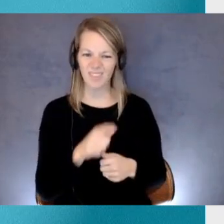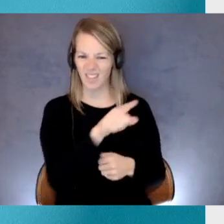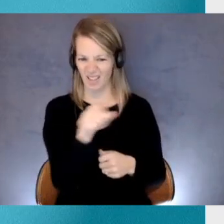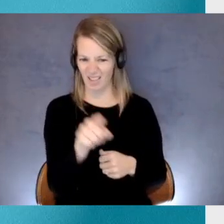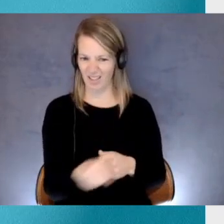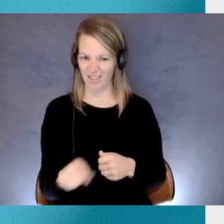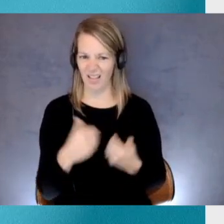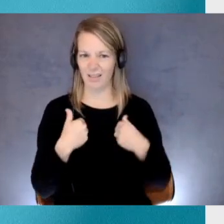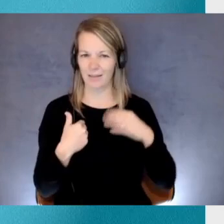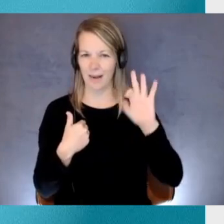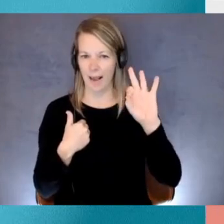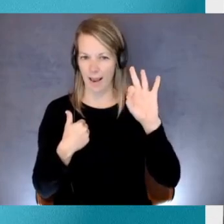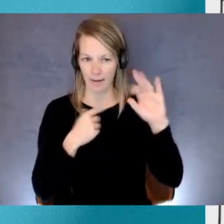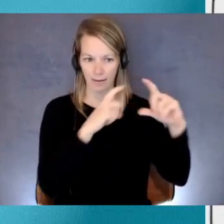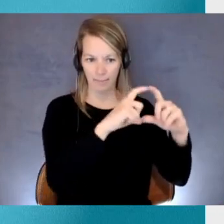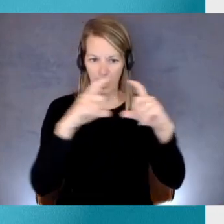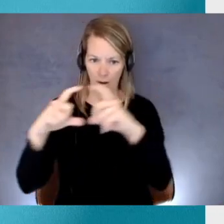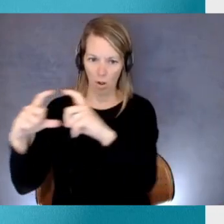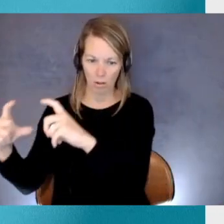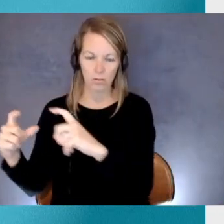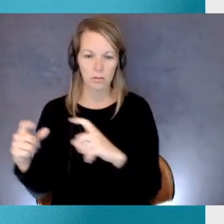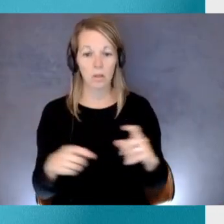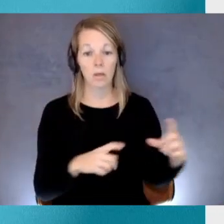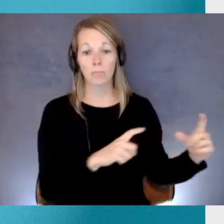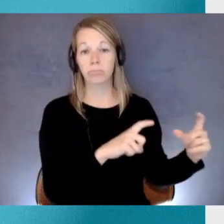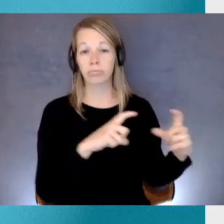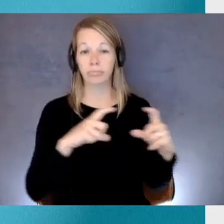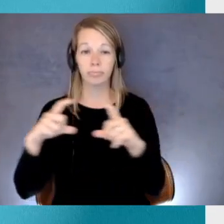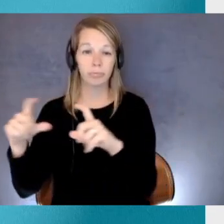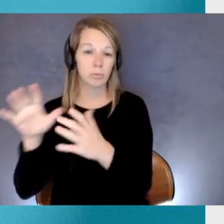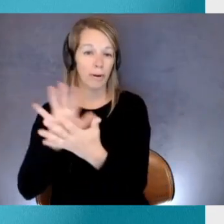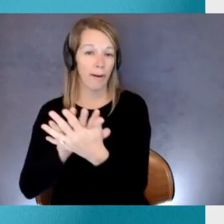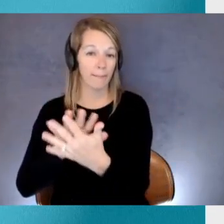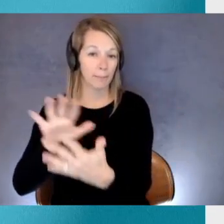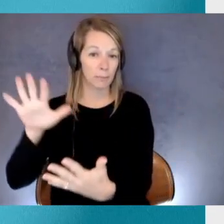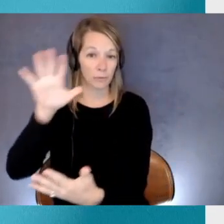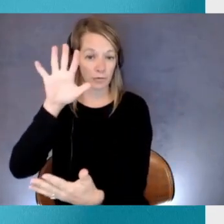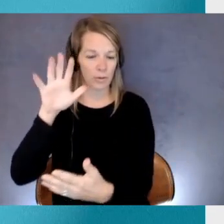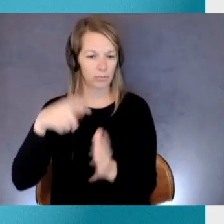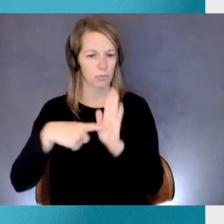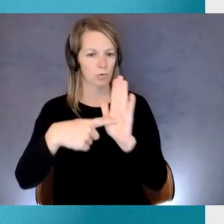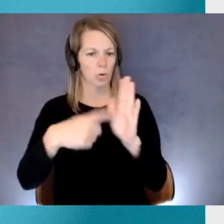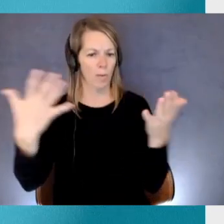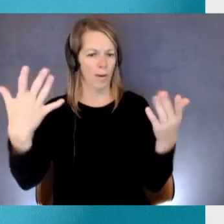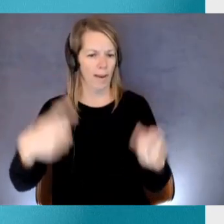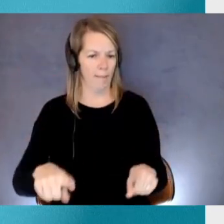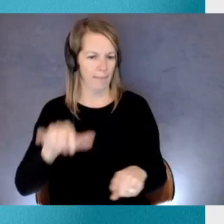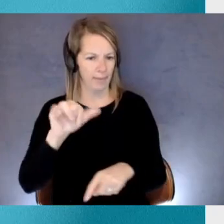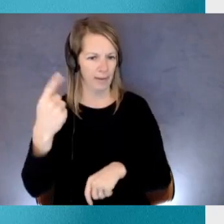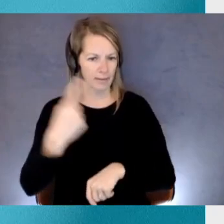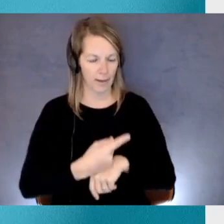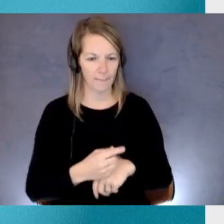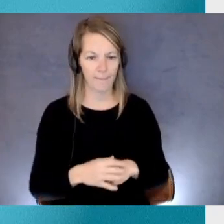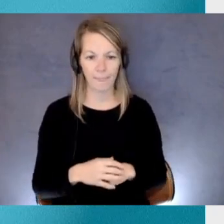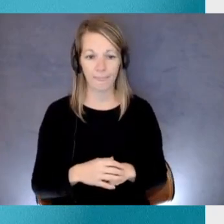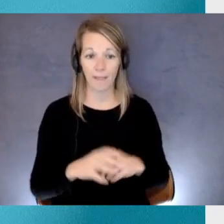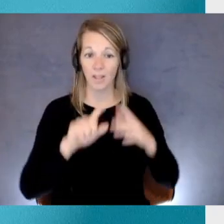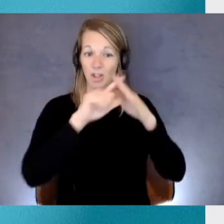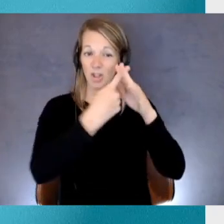of developed into, I want to take this to the abstract and show you what happened for me that day. I started